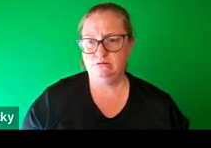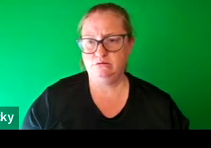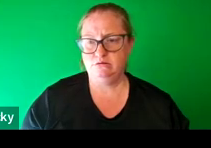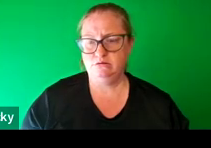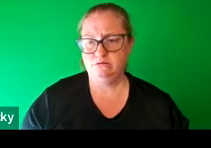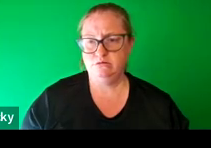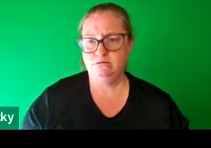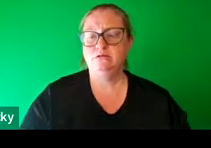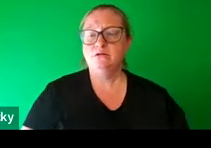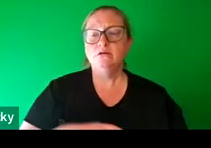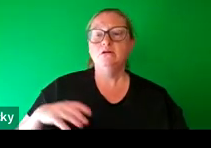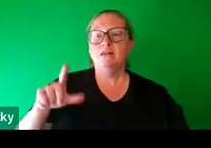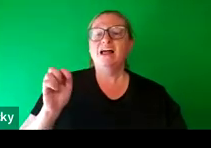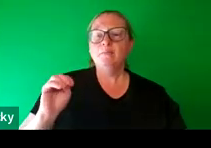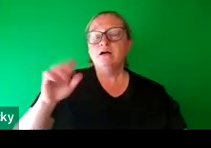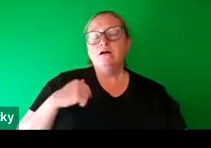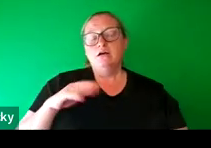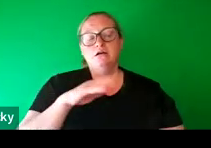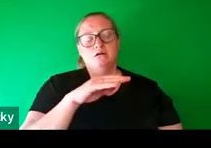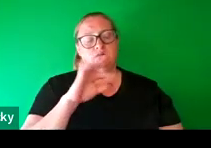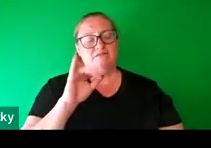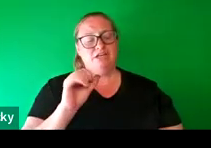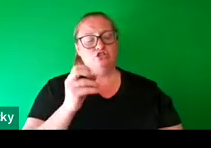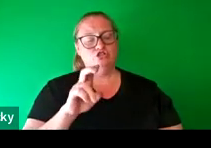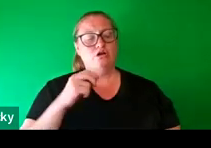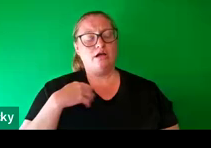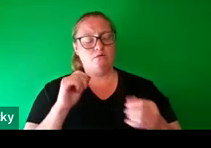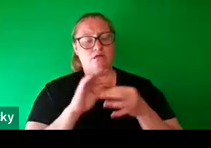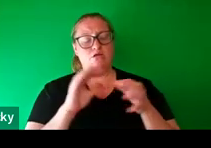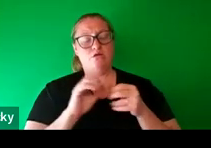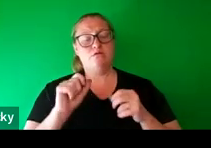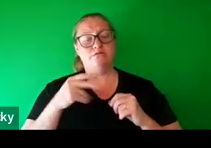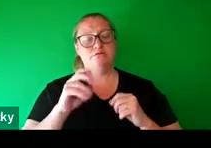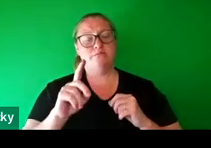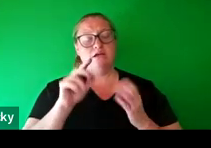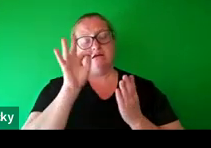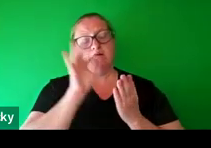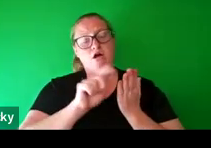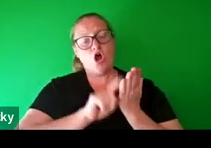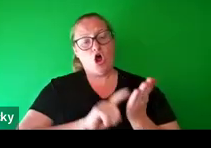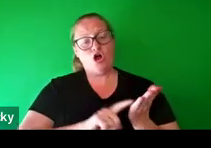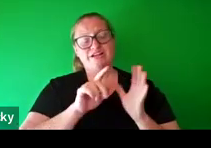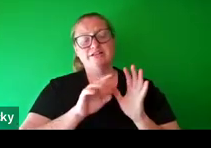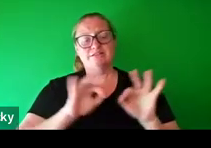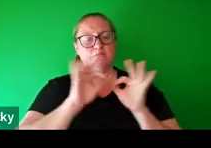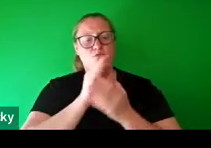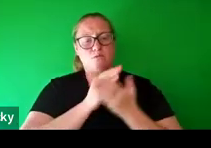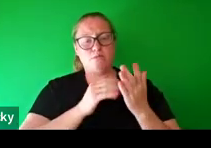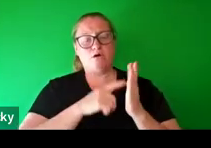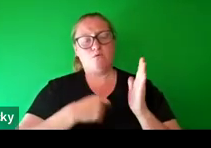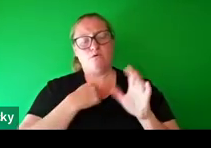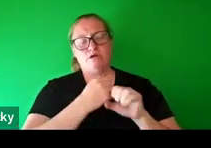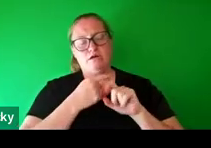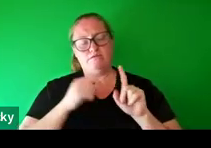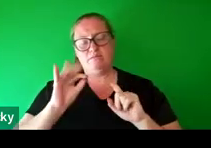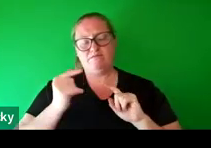And Commissioner Fisher, I just also want to note that the SPED audit is also a key piece of what was coming out of the FICMA, and I want